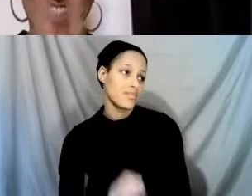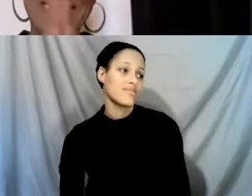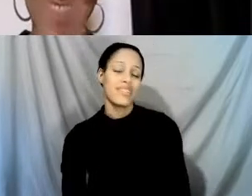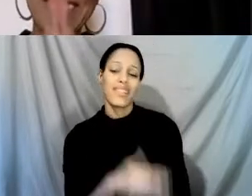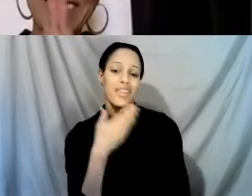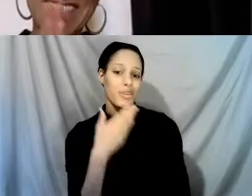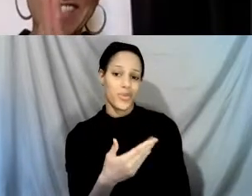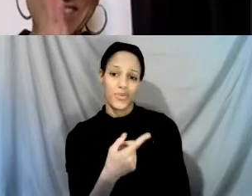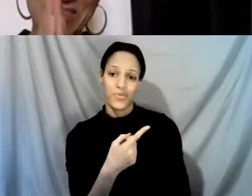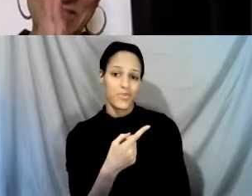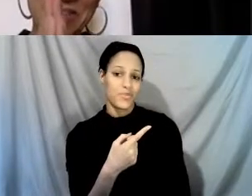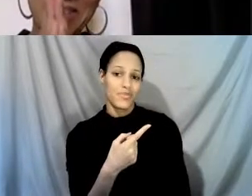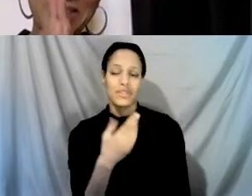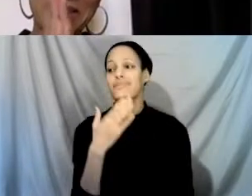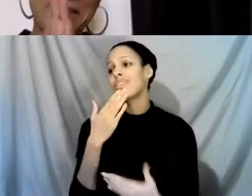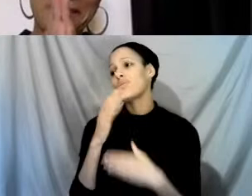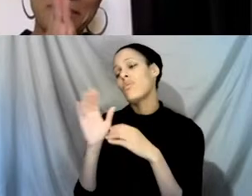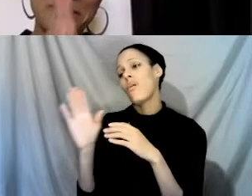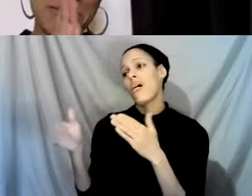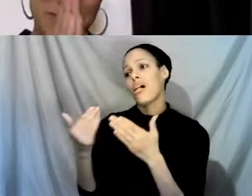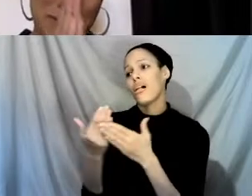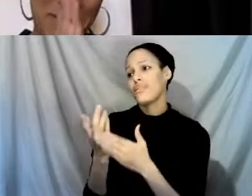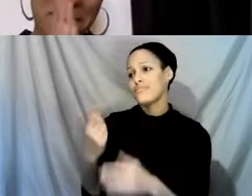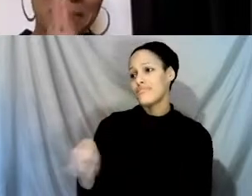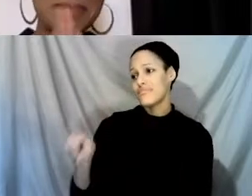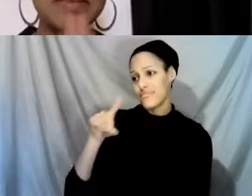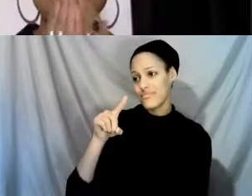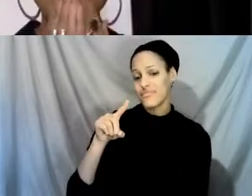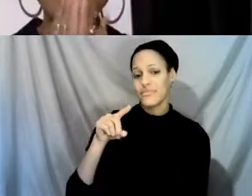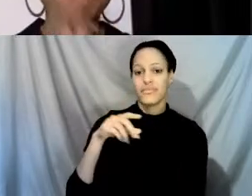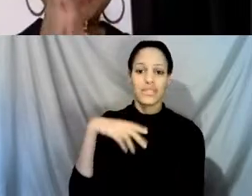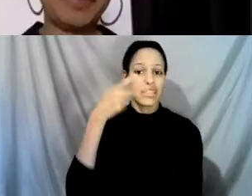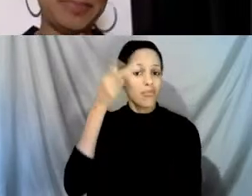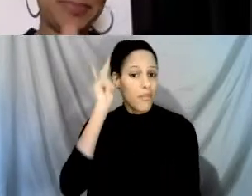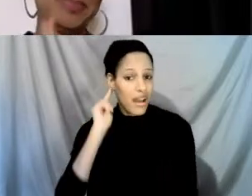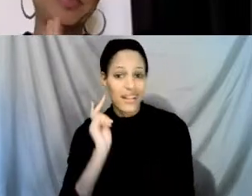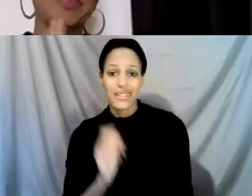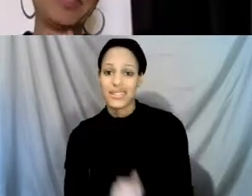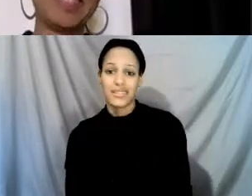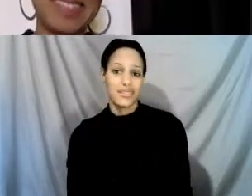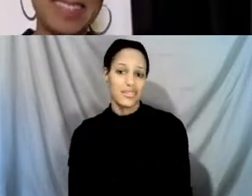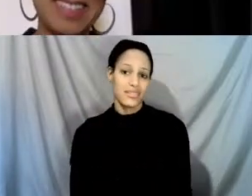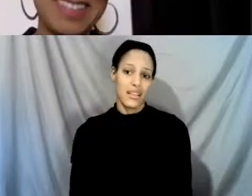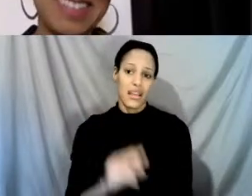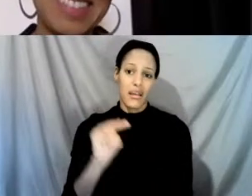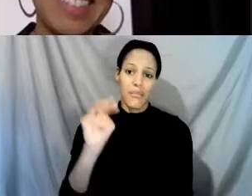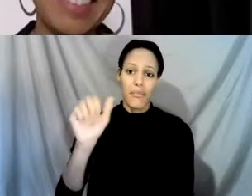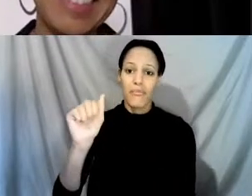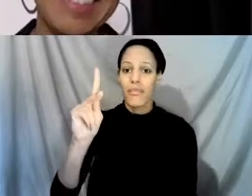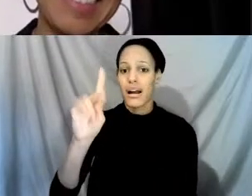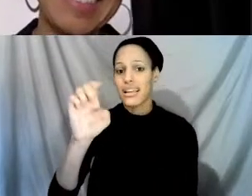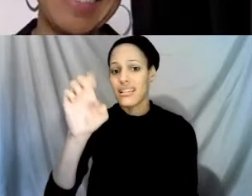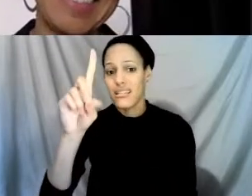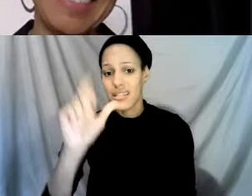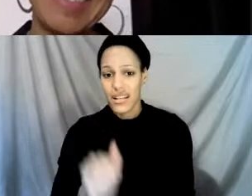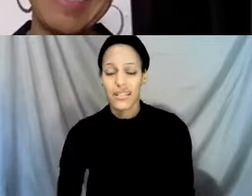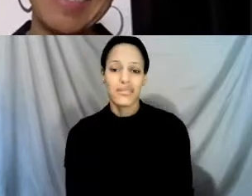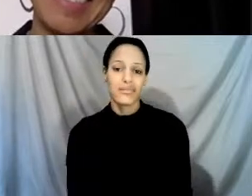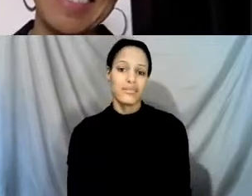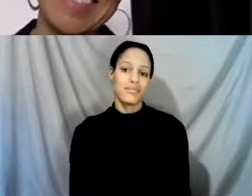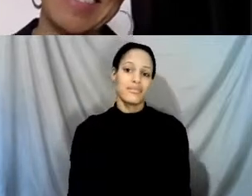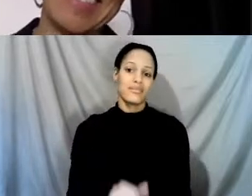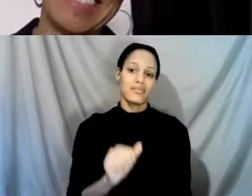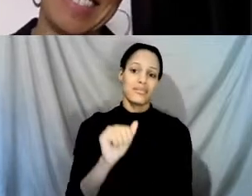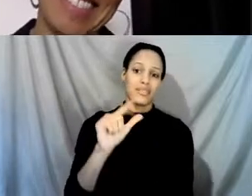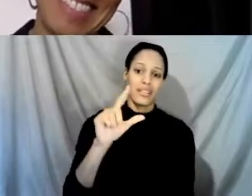Charmaine. Thank you all, thank you and all. Kimani and Makeda and